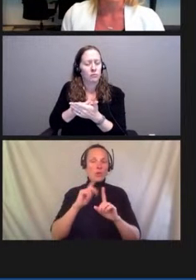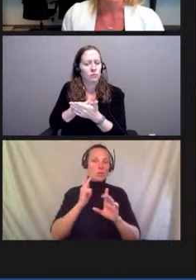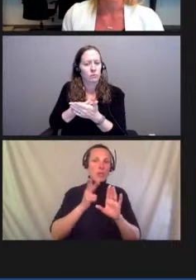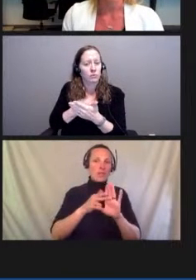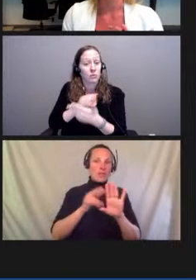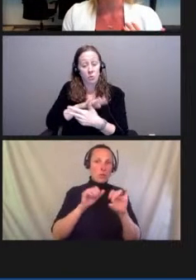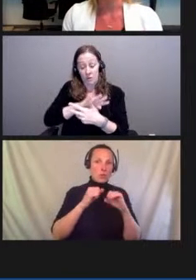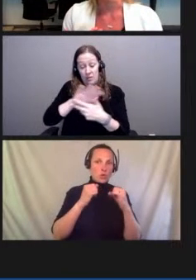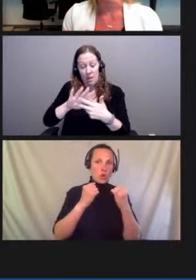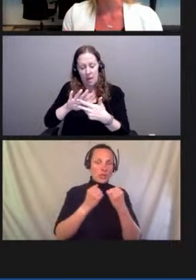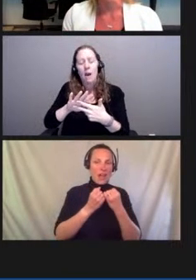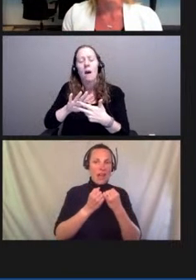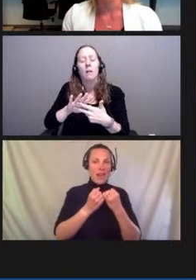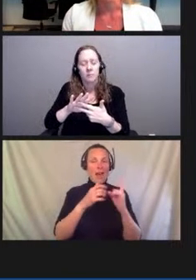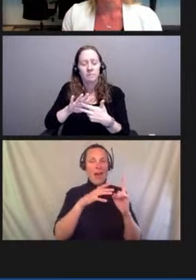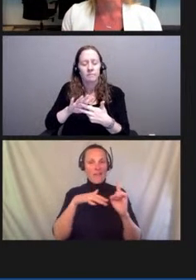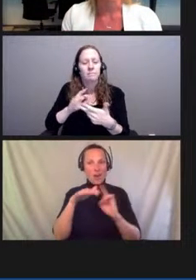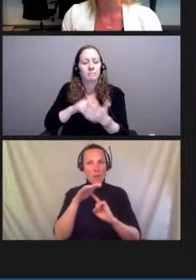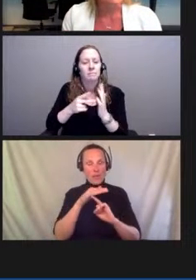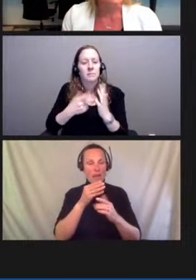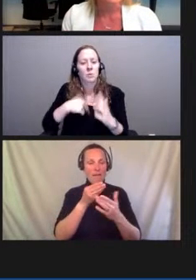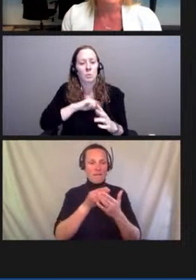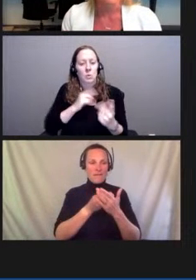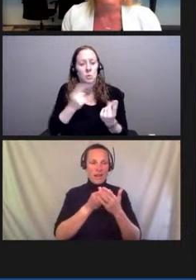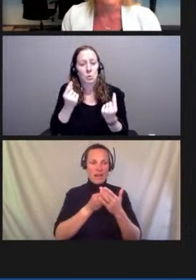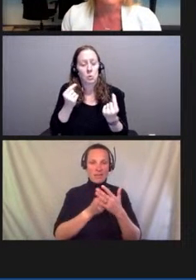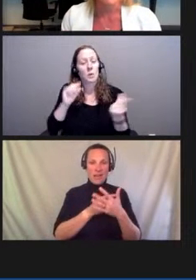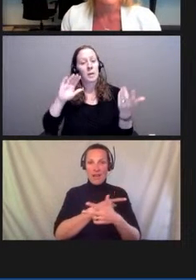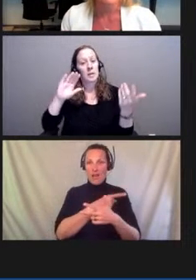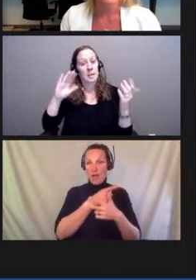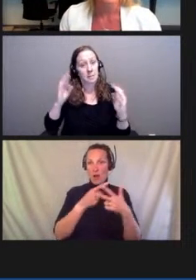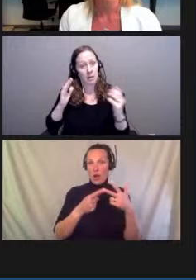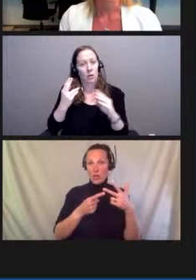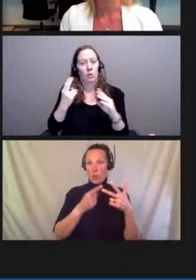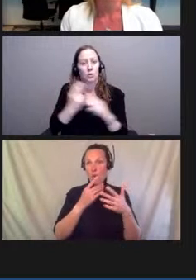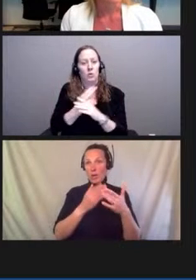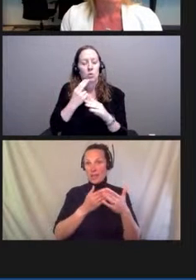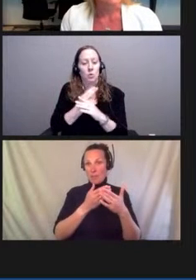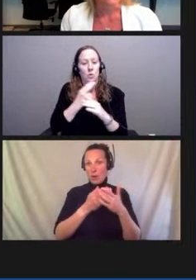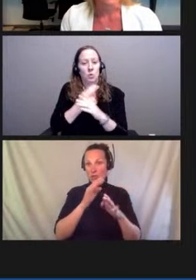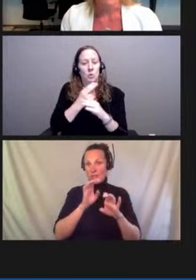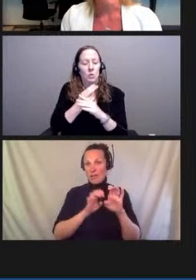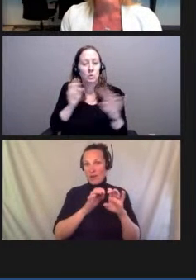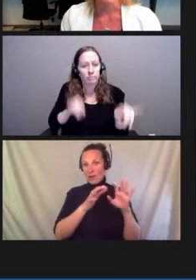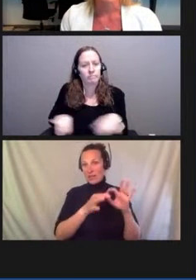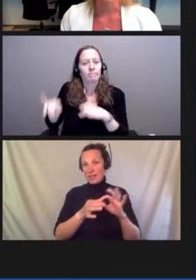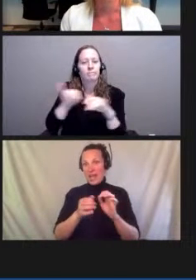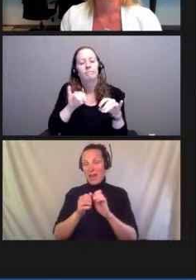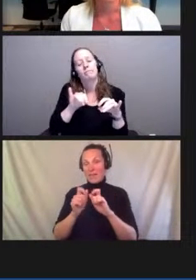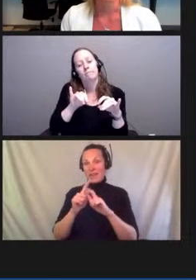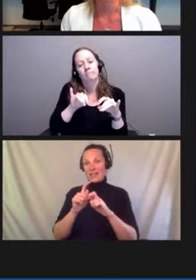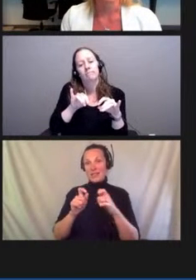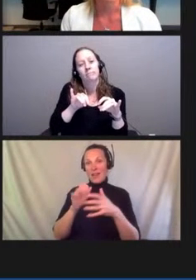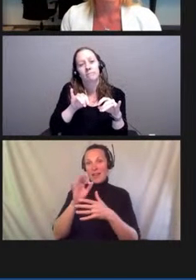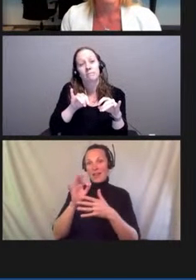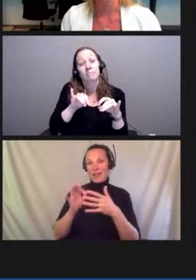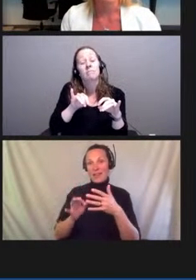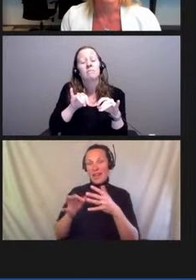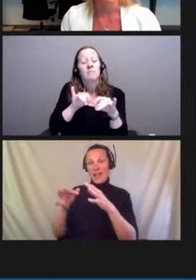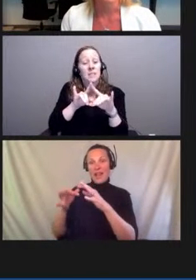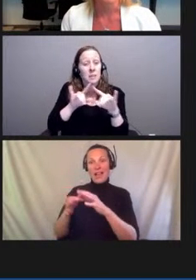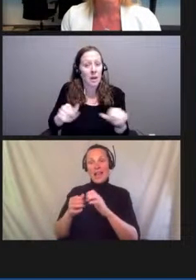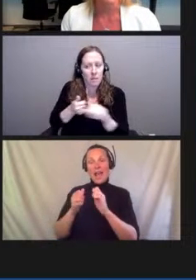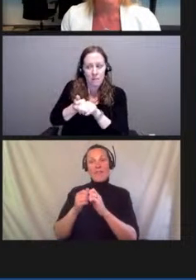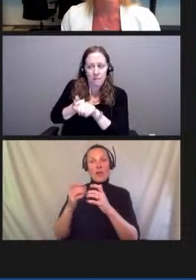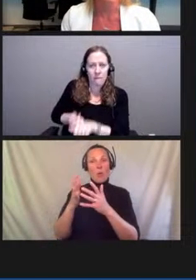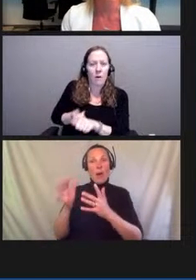us to compare the different options based on a consistent set of criteria that reflect stakeholder priorities. And it will help